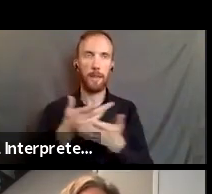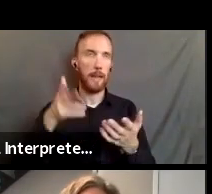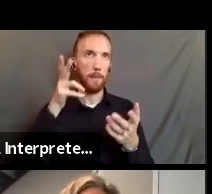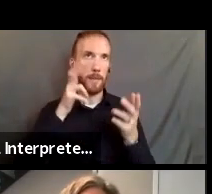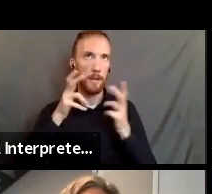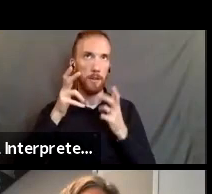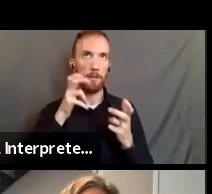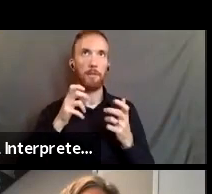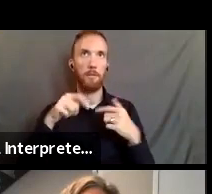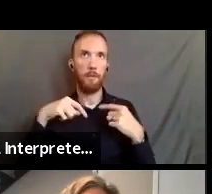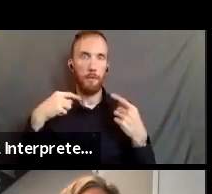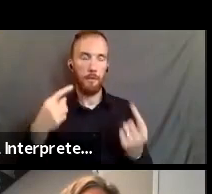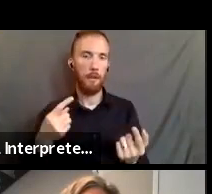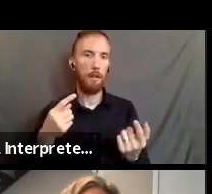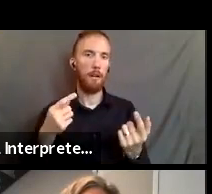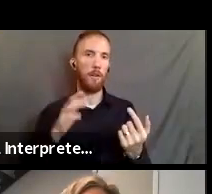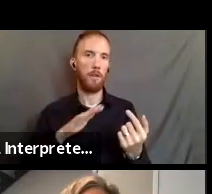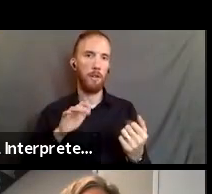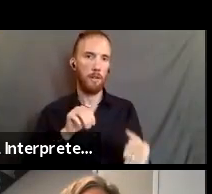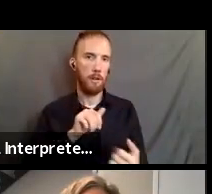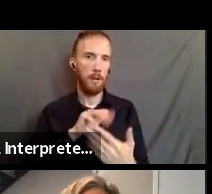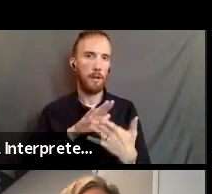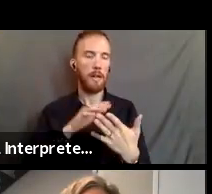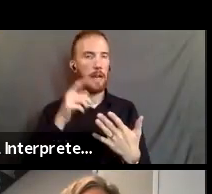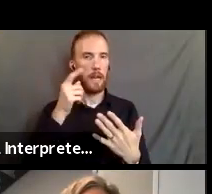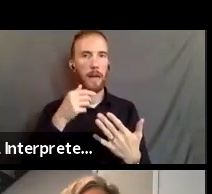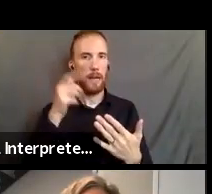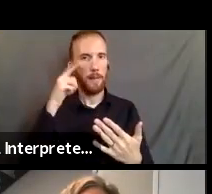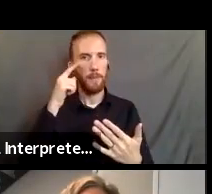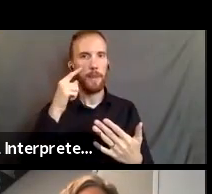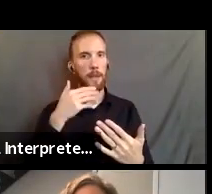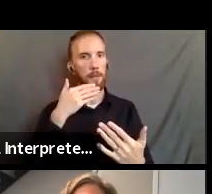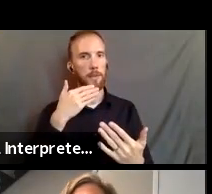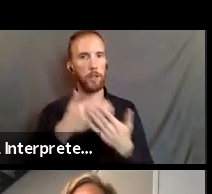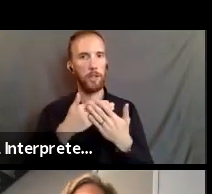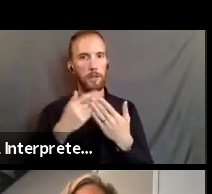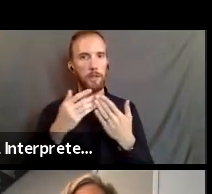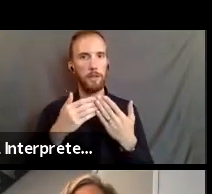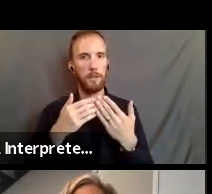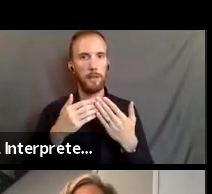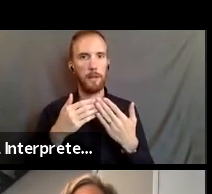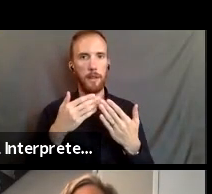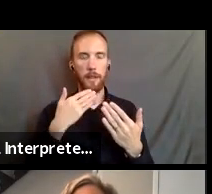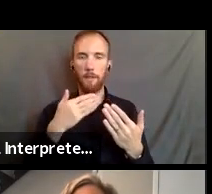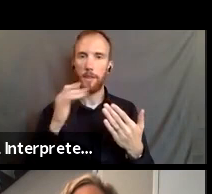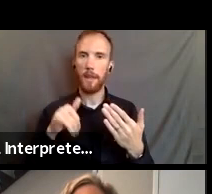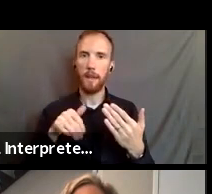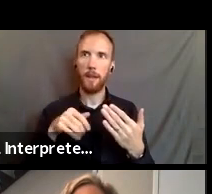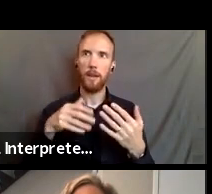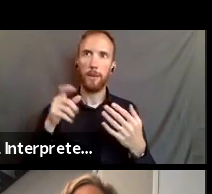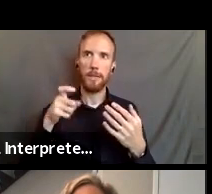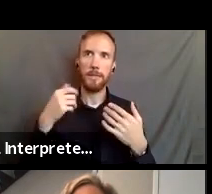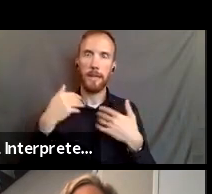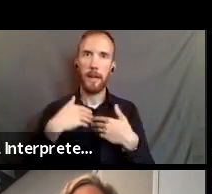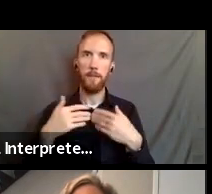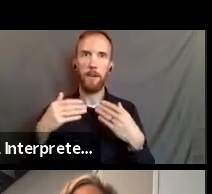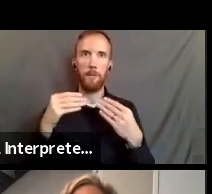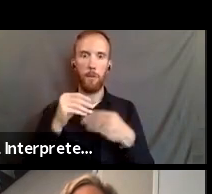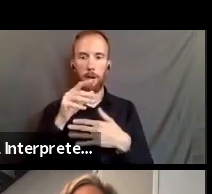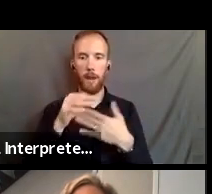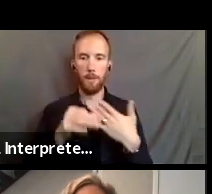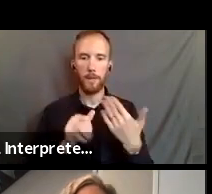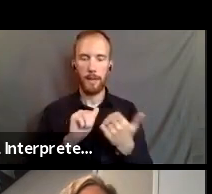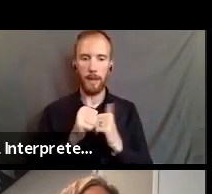is the need for an expanded set of remedies um for these circumstances